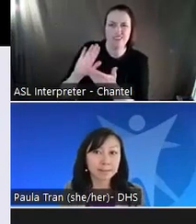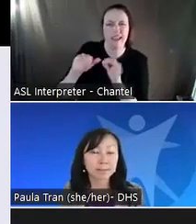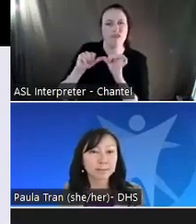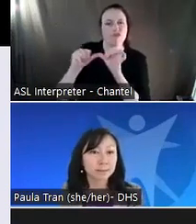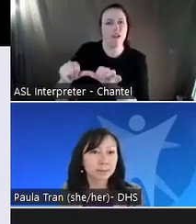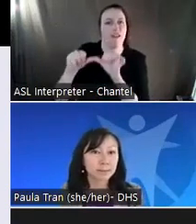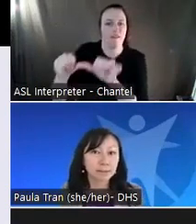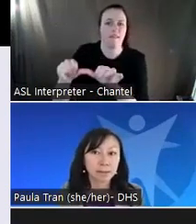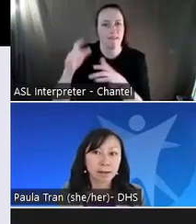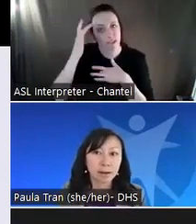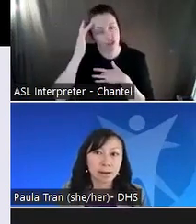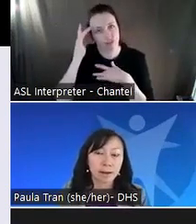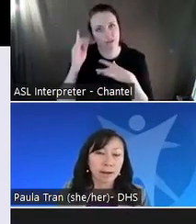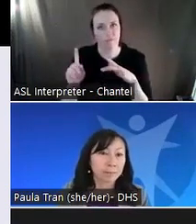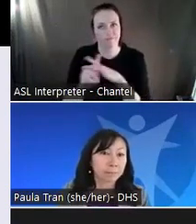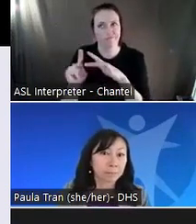please.